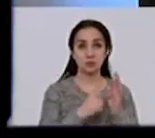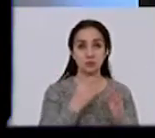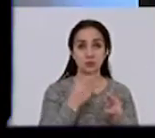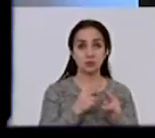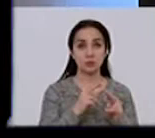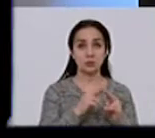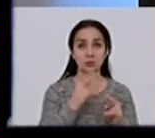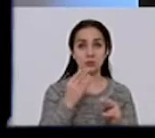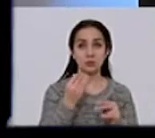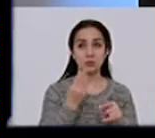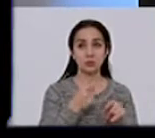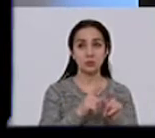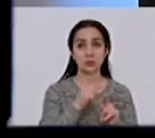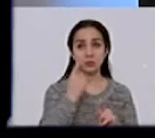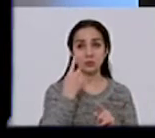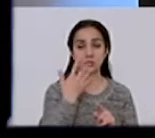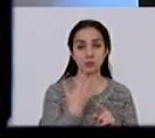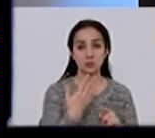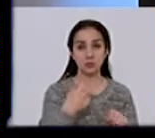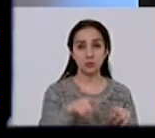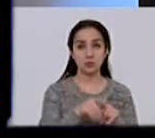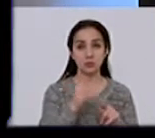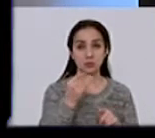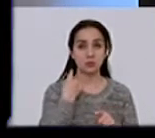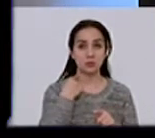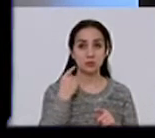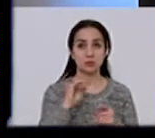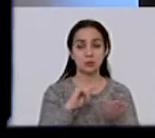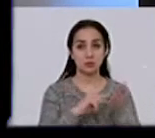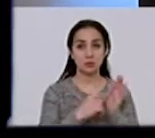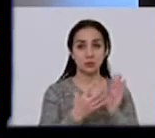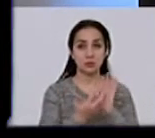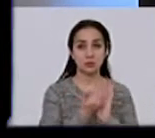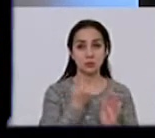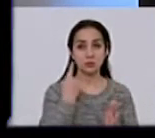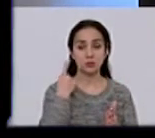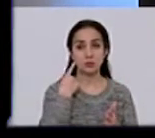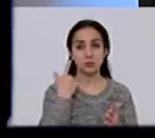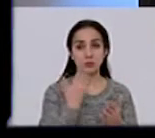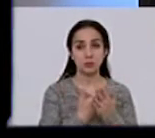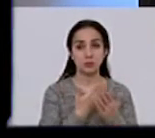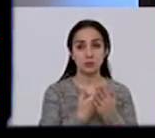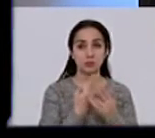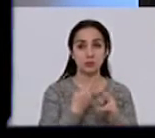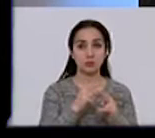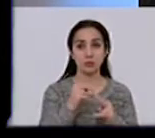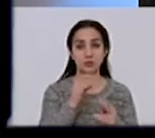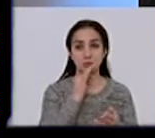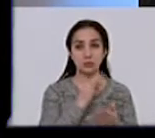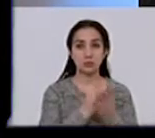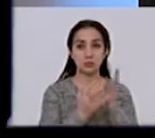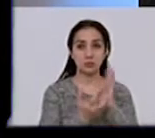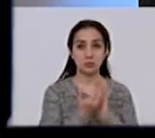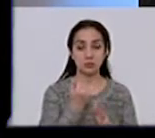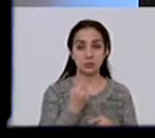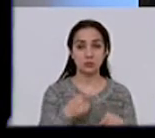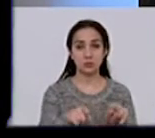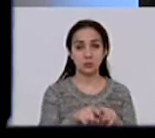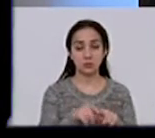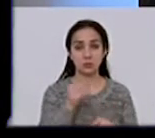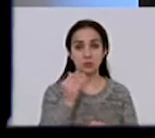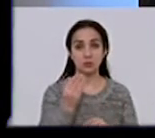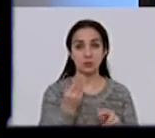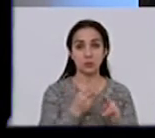Natijada biz 1/5 ni ushbu son qiymatga ko'paytirib olsak, taqriban quyidagi javobni olamiz. Demak,